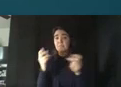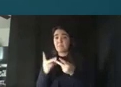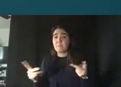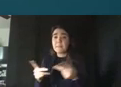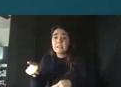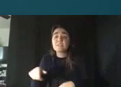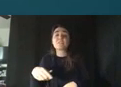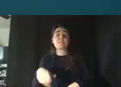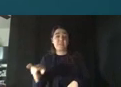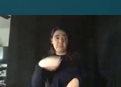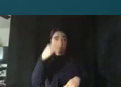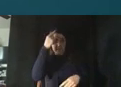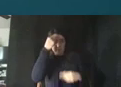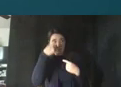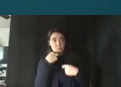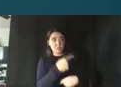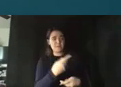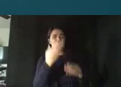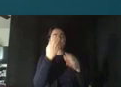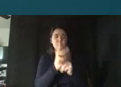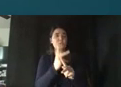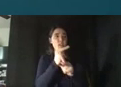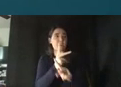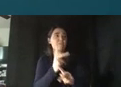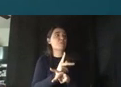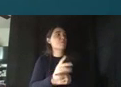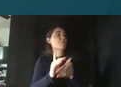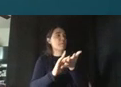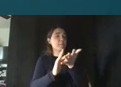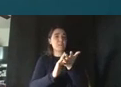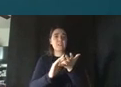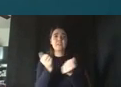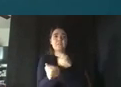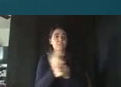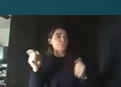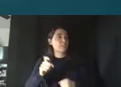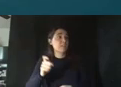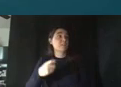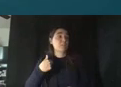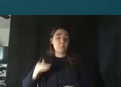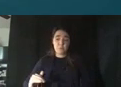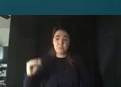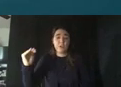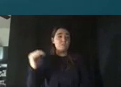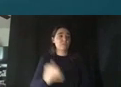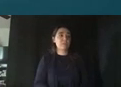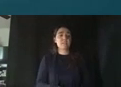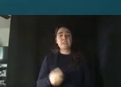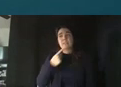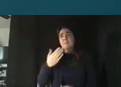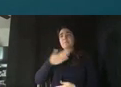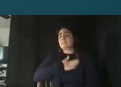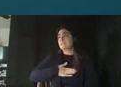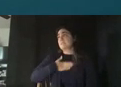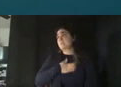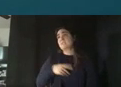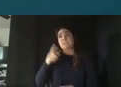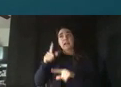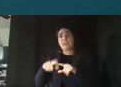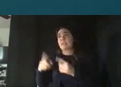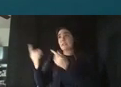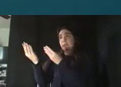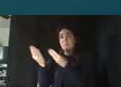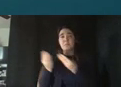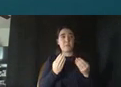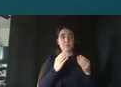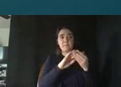We'll provide her the medical needs that she needs, and we will raise her. And he said, please do, please do. I can't take her back to my village because